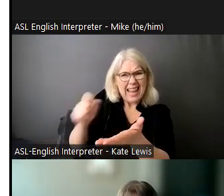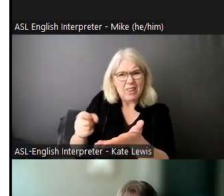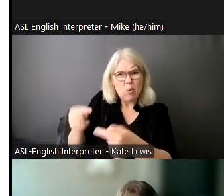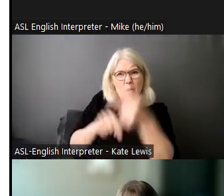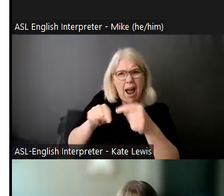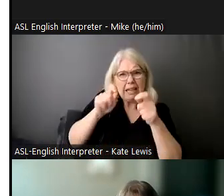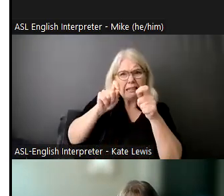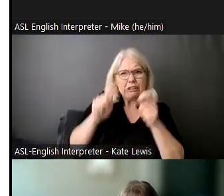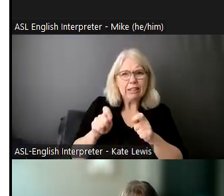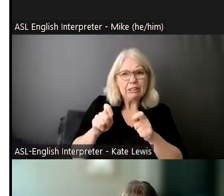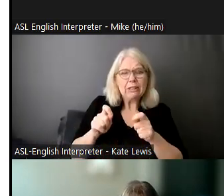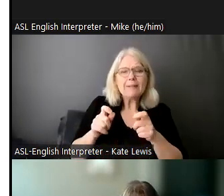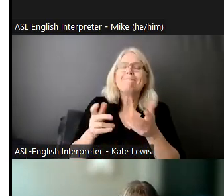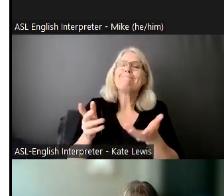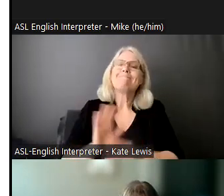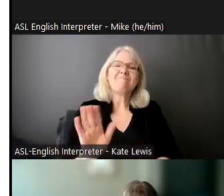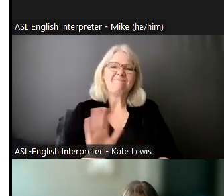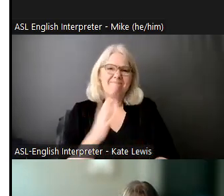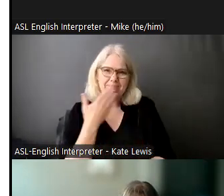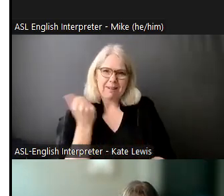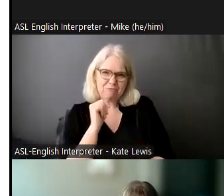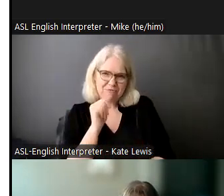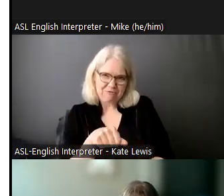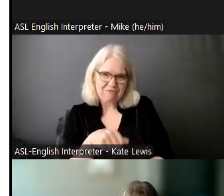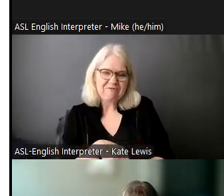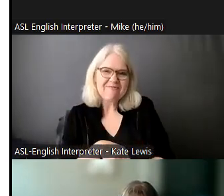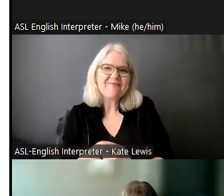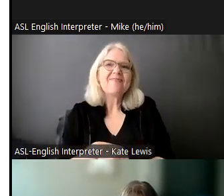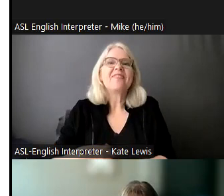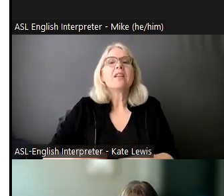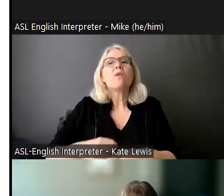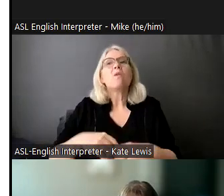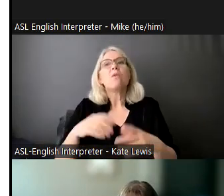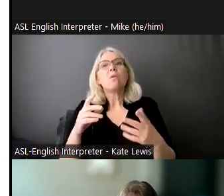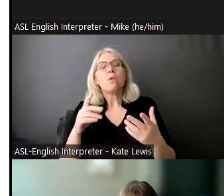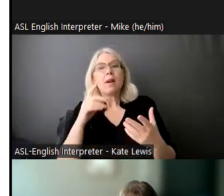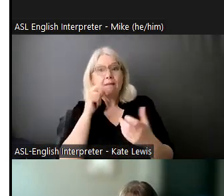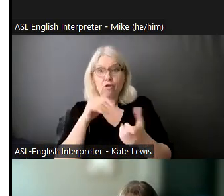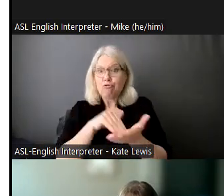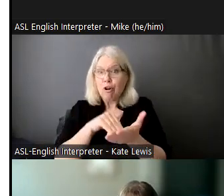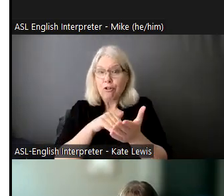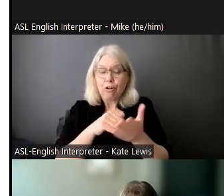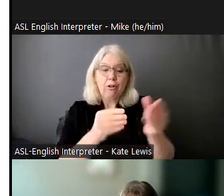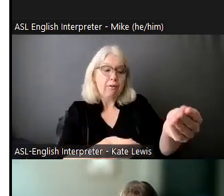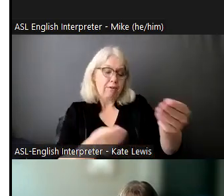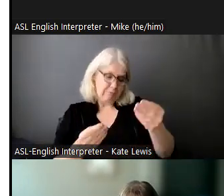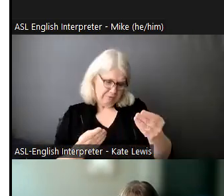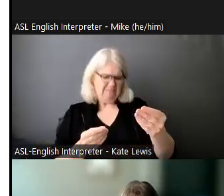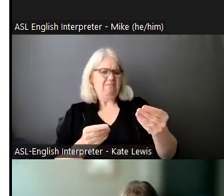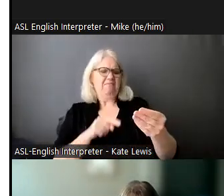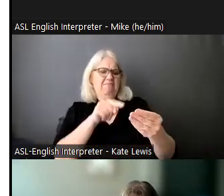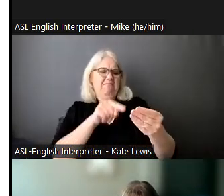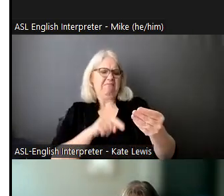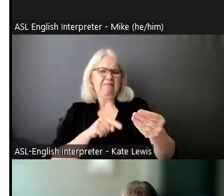recommend to, doctors or healthcare providers to ensure that whatever document they're receiving doesn't have whiteout on it, doesn't